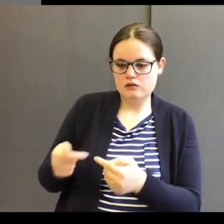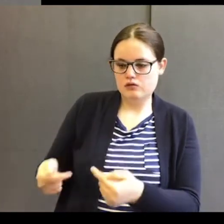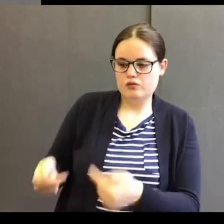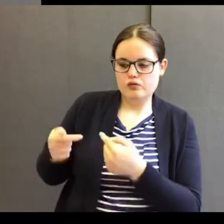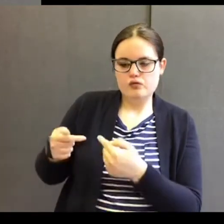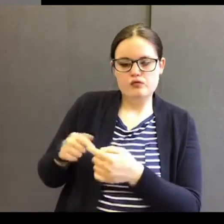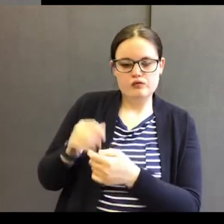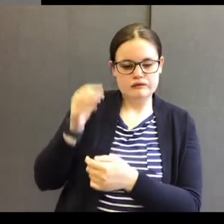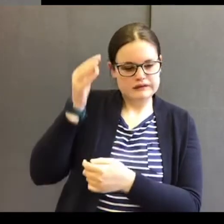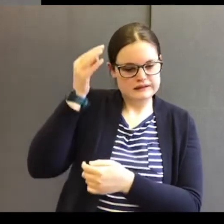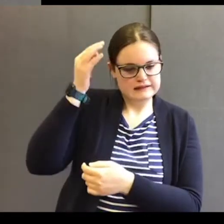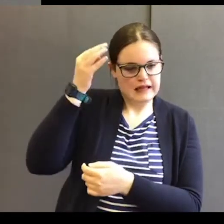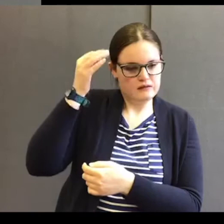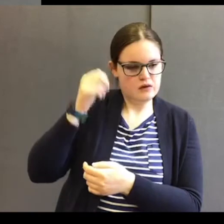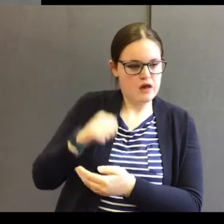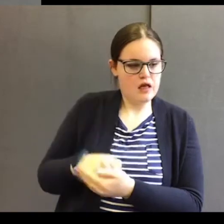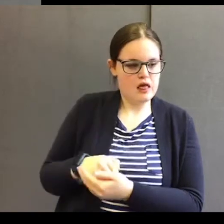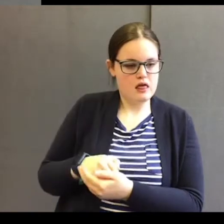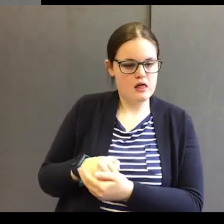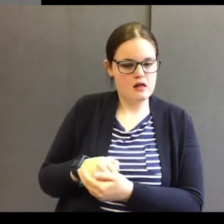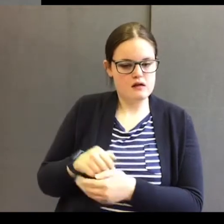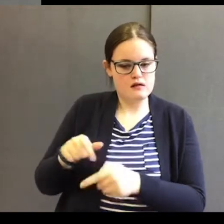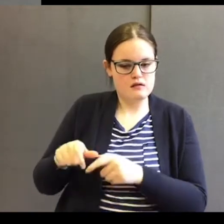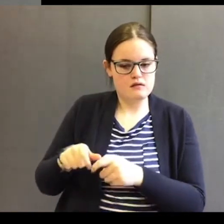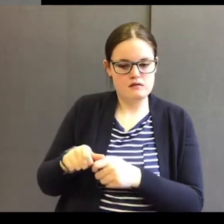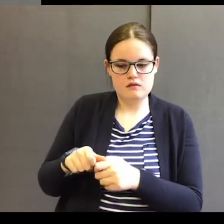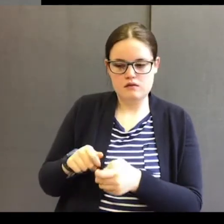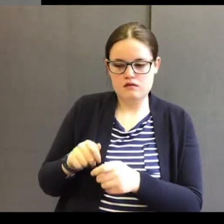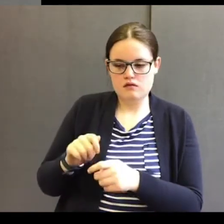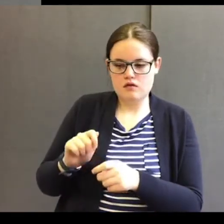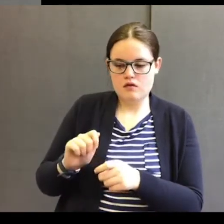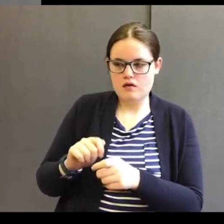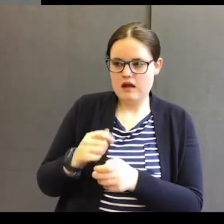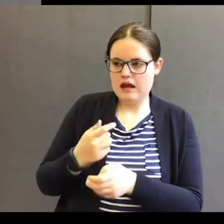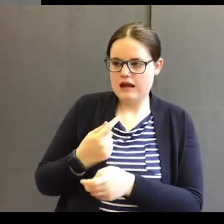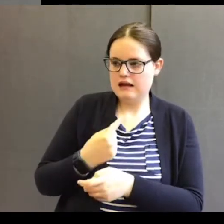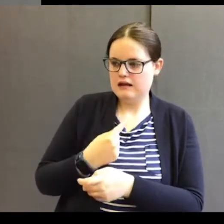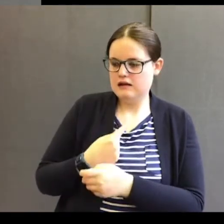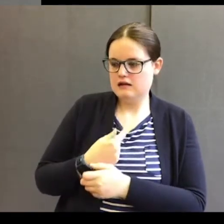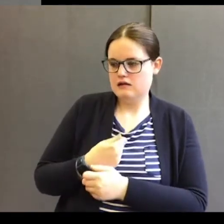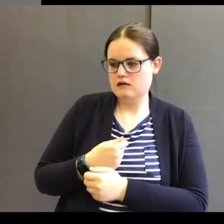very challenging to the Sadducees and to their